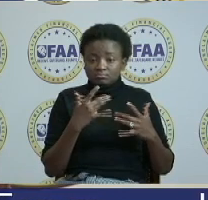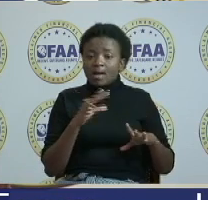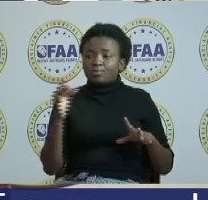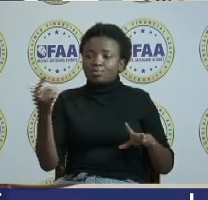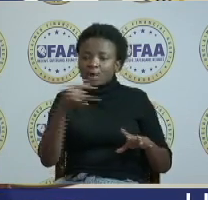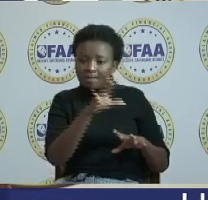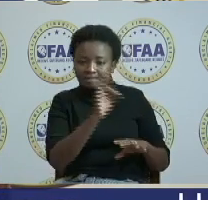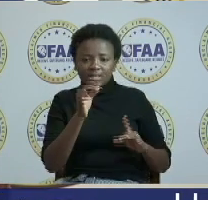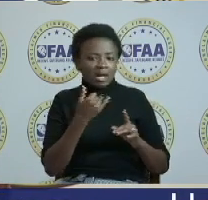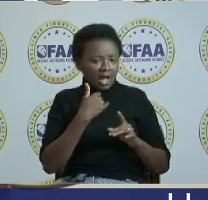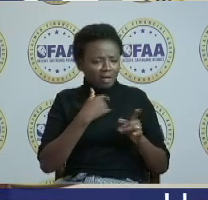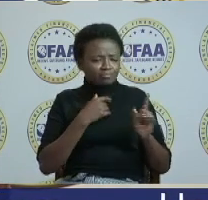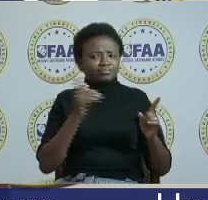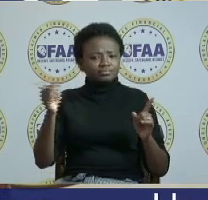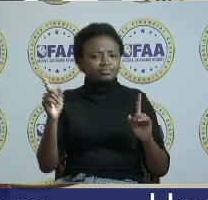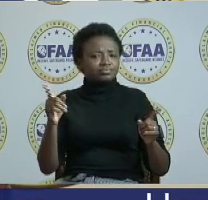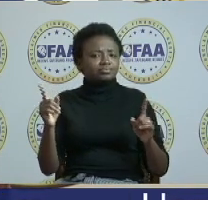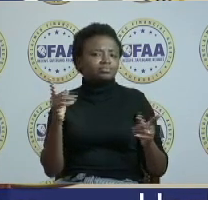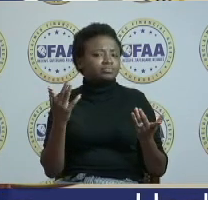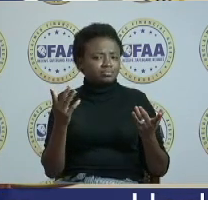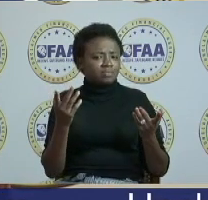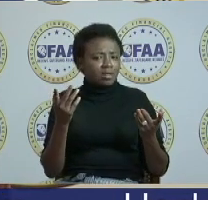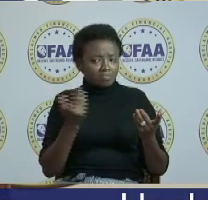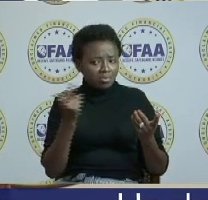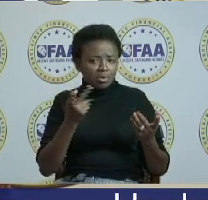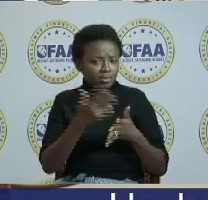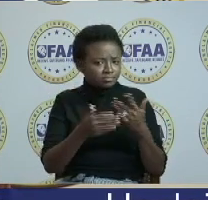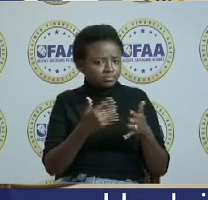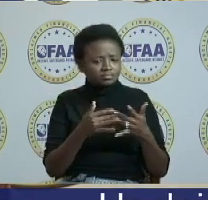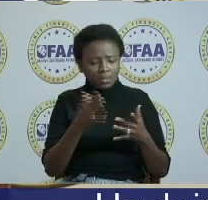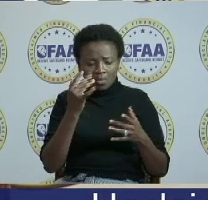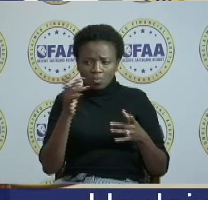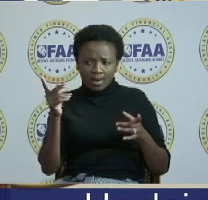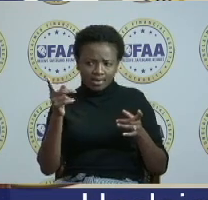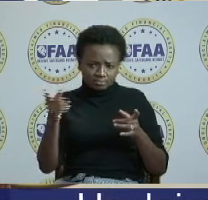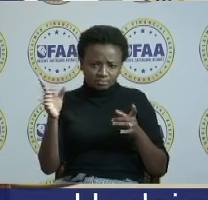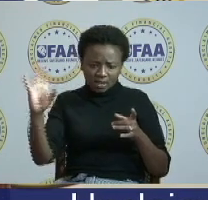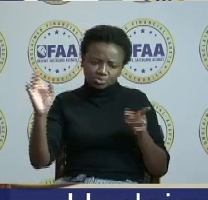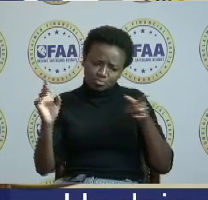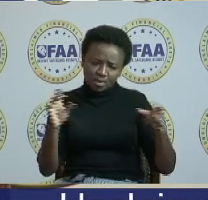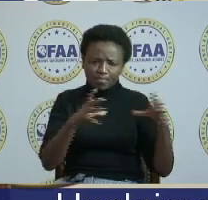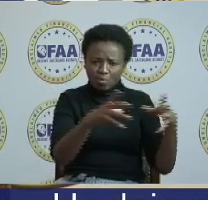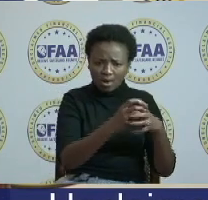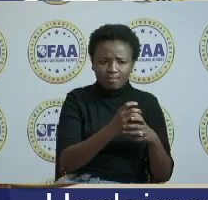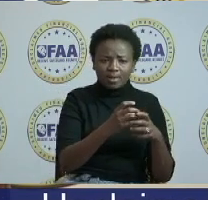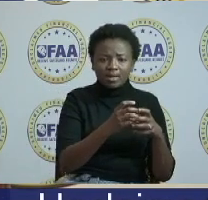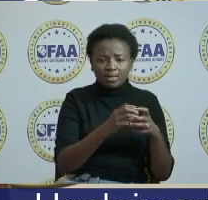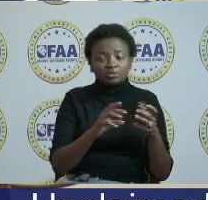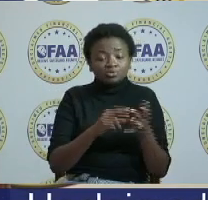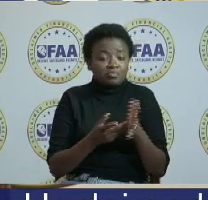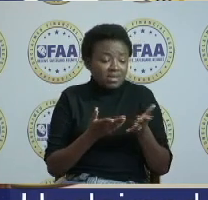a contractual relationship with the owner of the assets. So the Act provides that the holder should